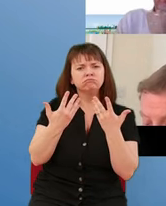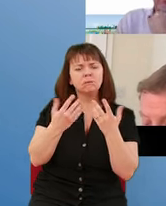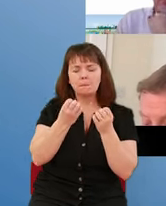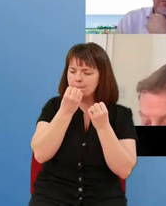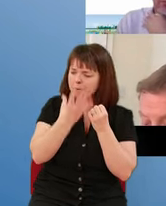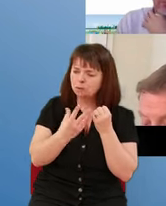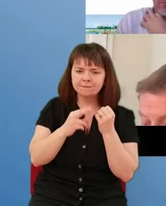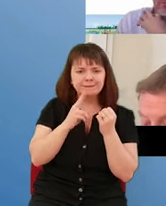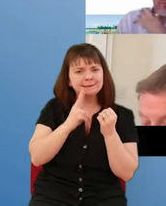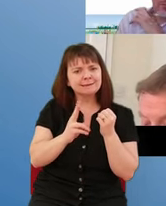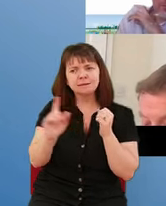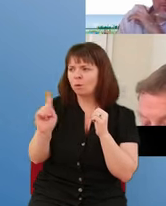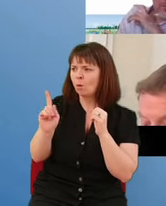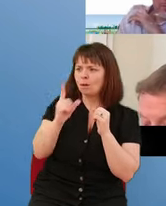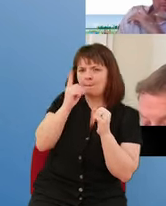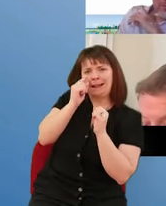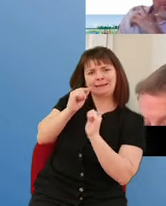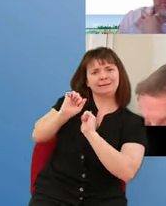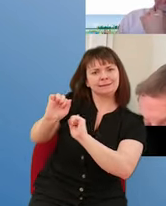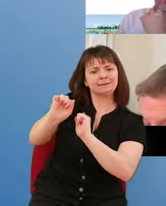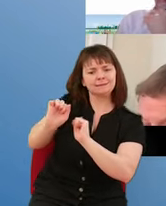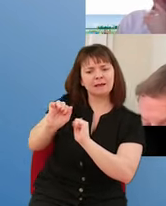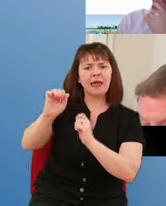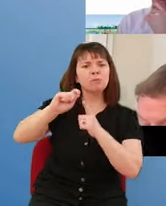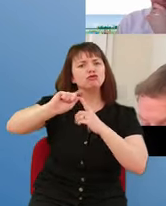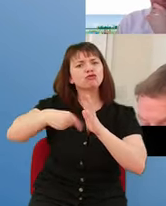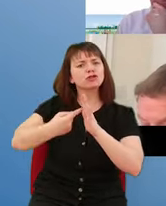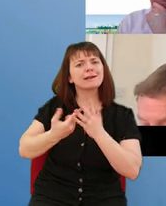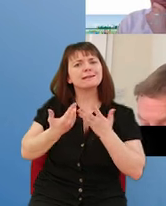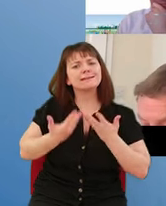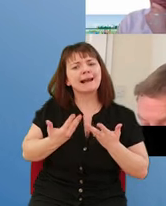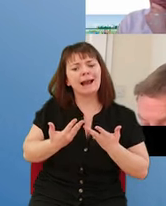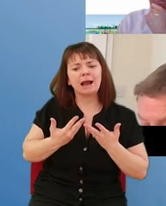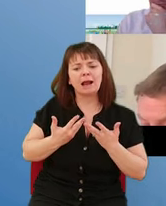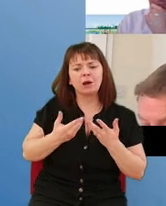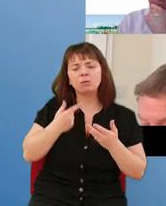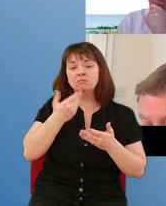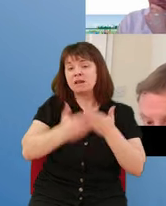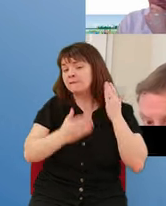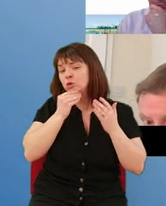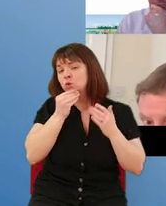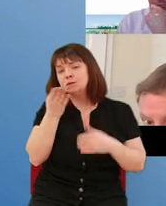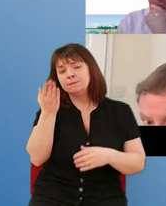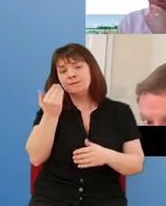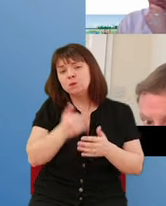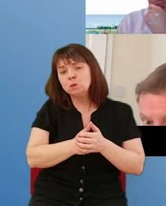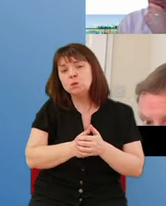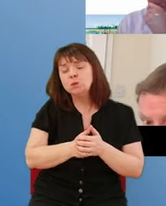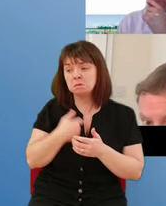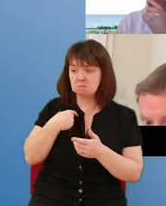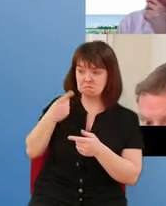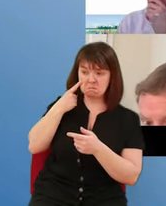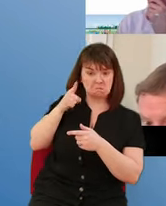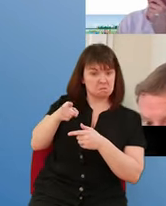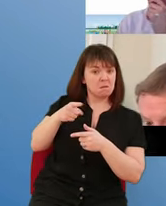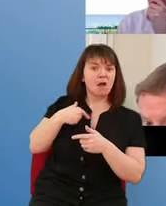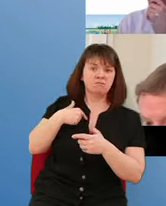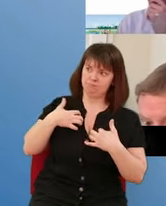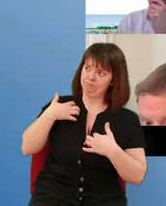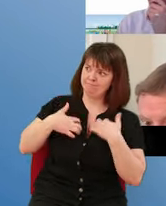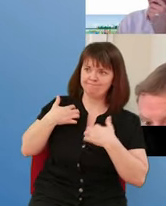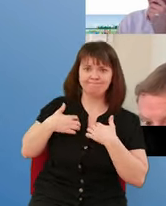before. So I'm really looking forward taking that work forward. And also there are beautiful plans